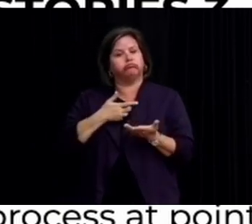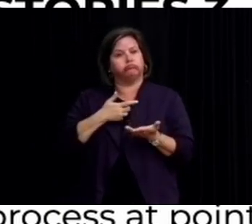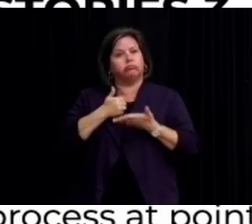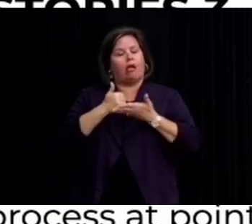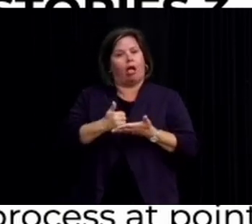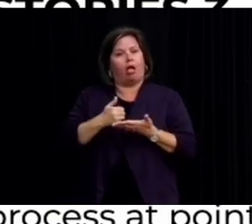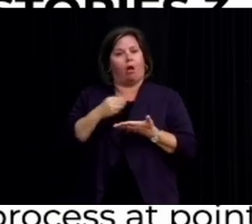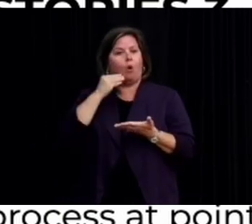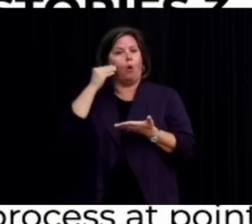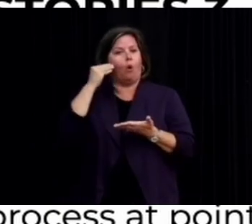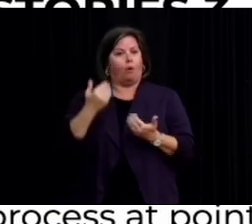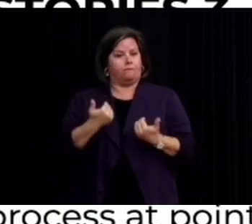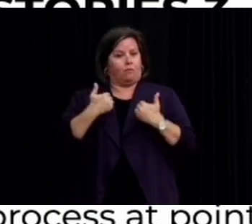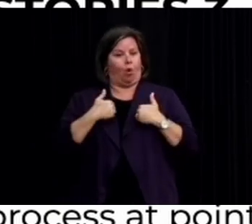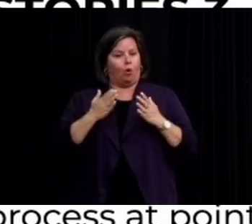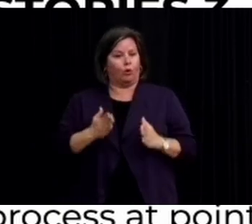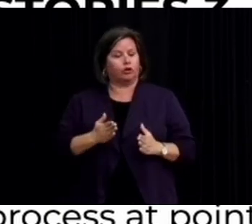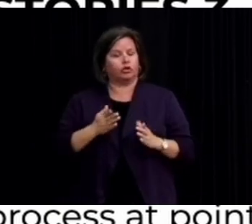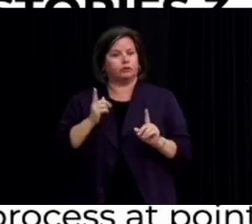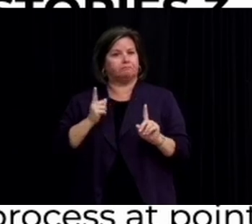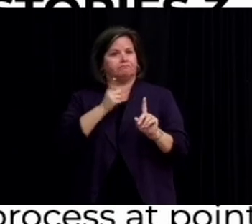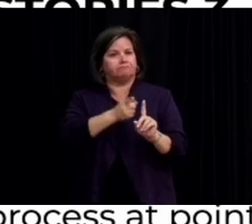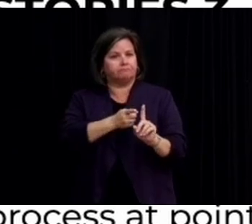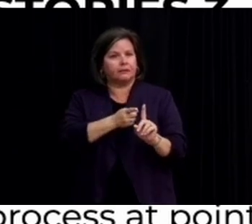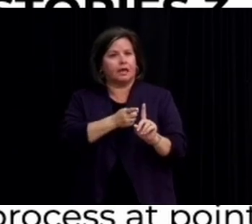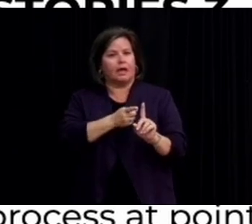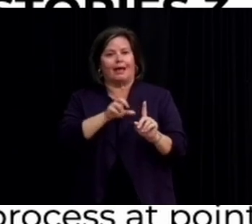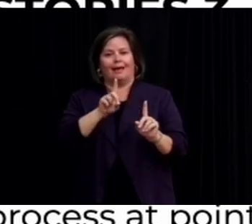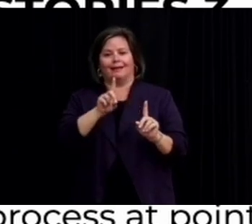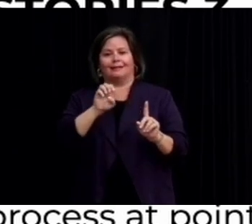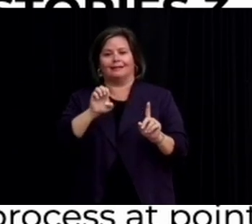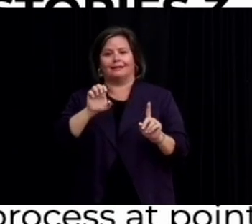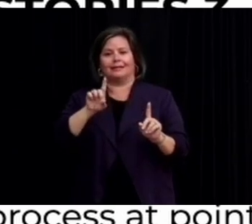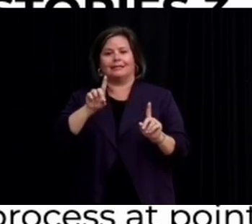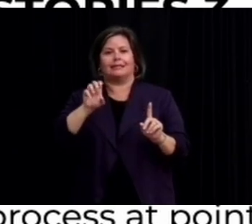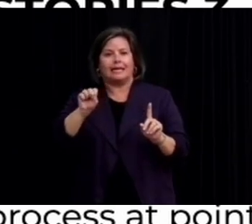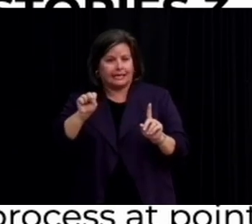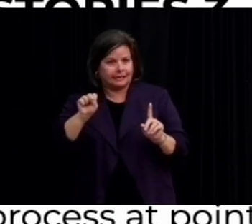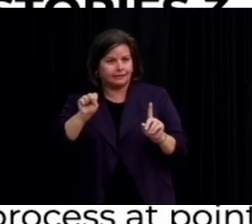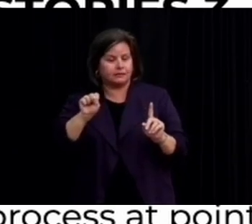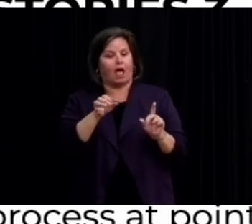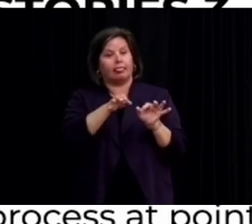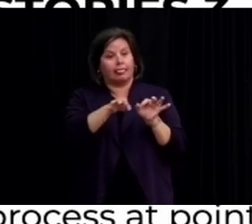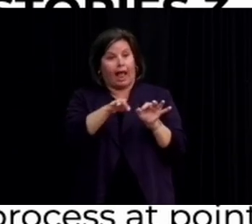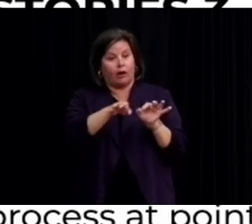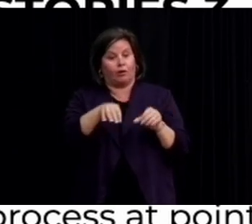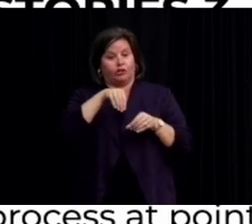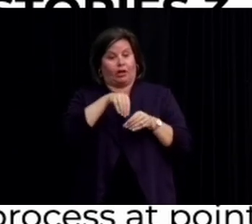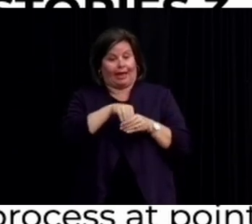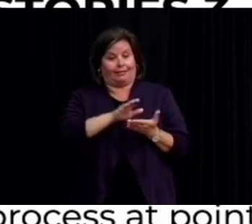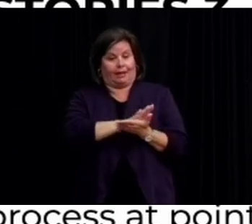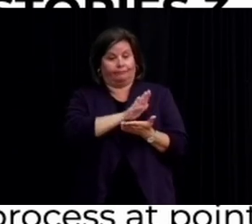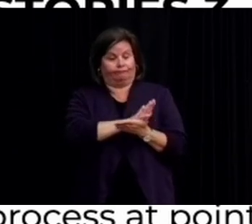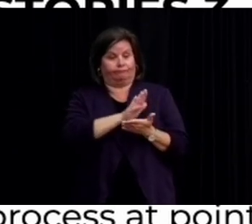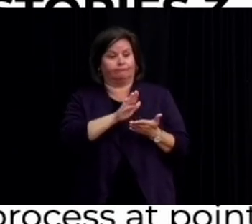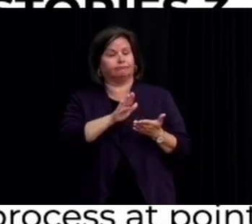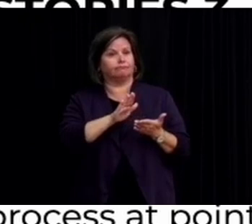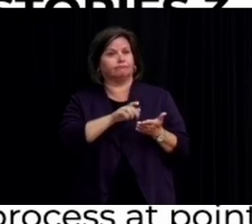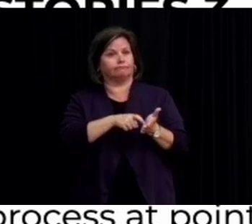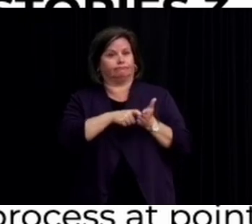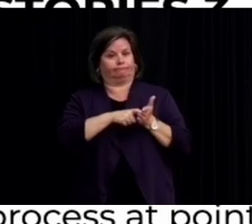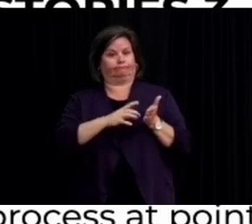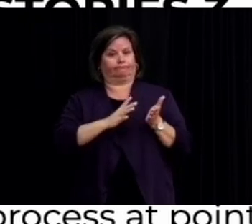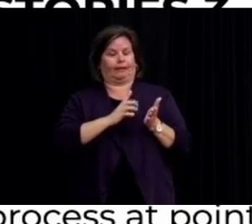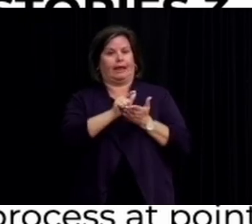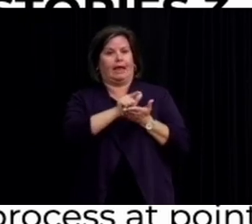identify deeds, deeds or discriminatory language in deeds and get